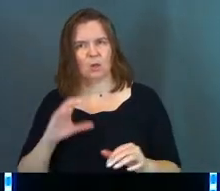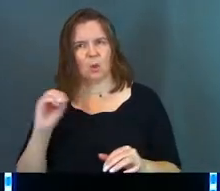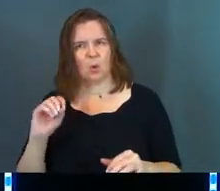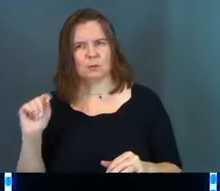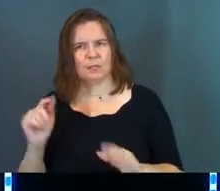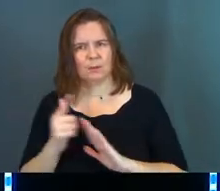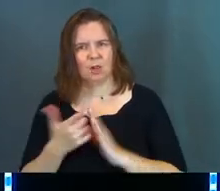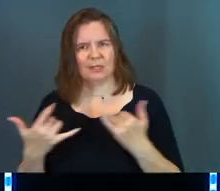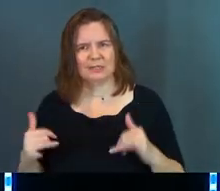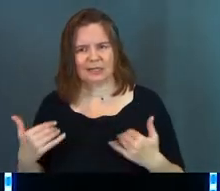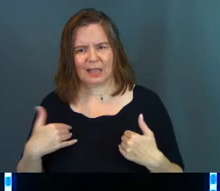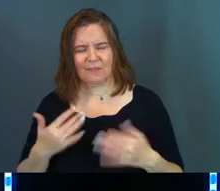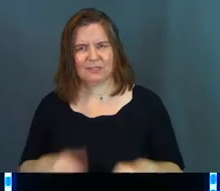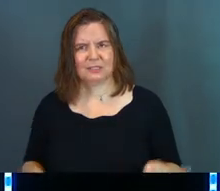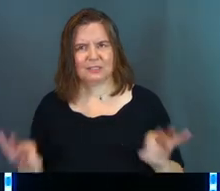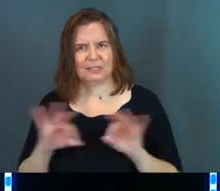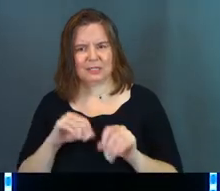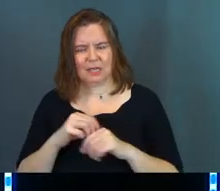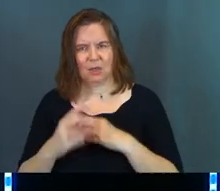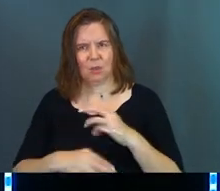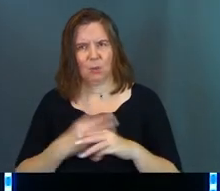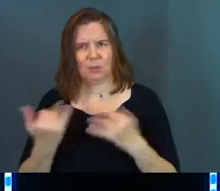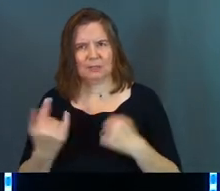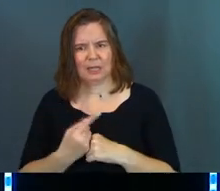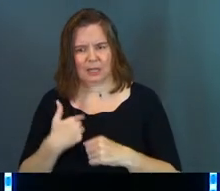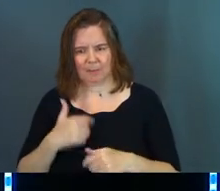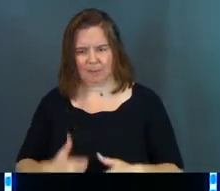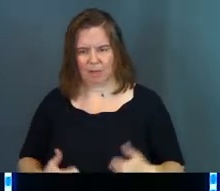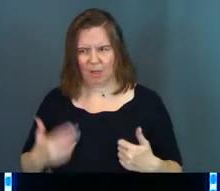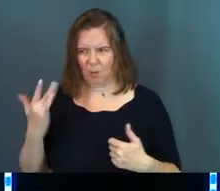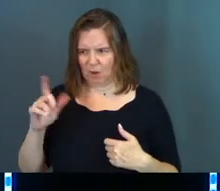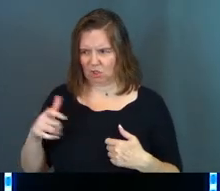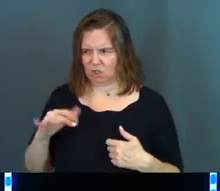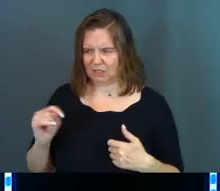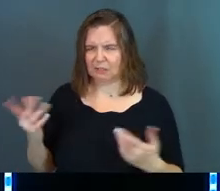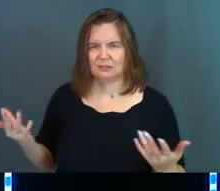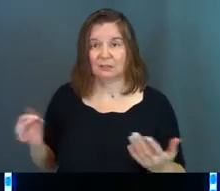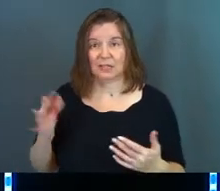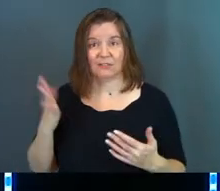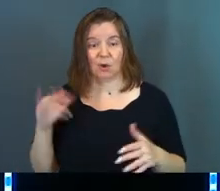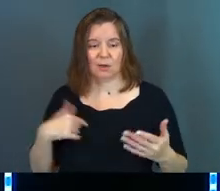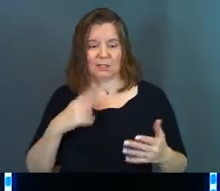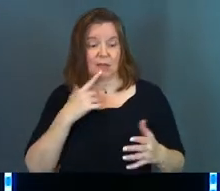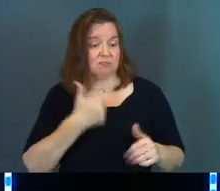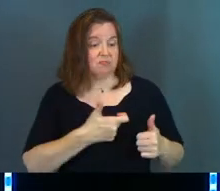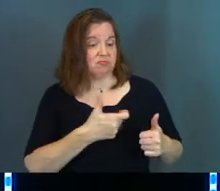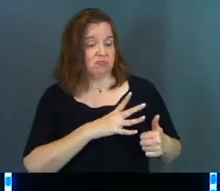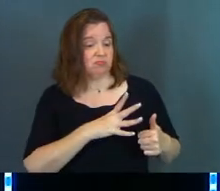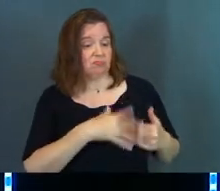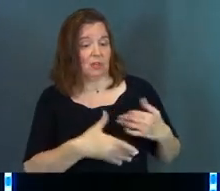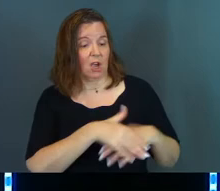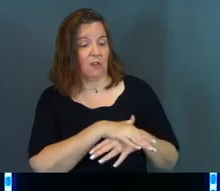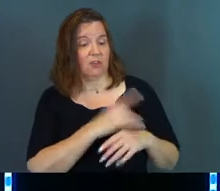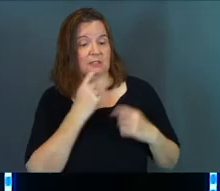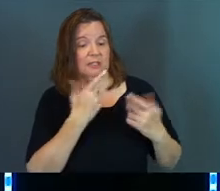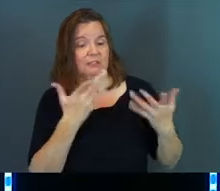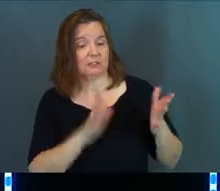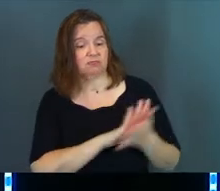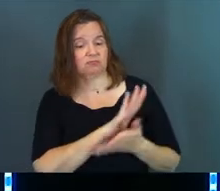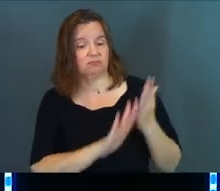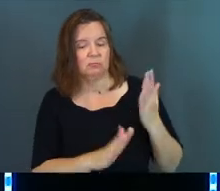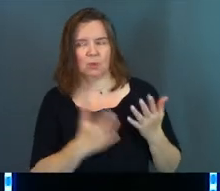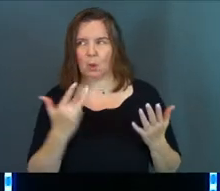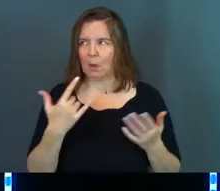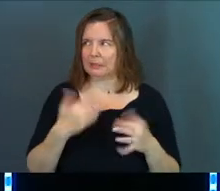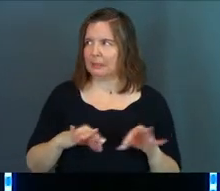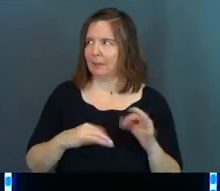Old Testament law still have significance in the world today and in my life today? Why should it? If God's already said, hey, you're good, you're covered, then